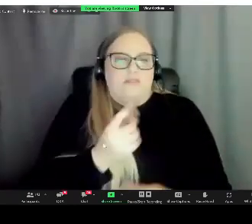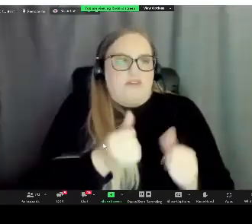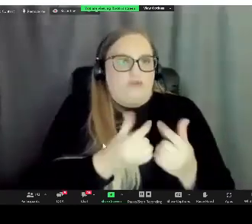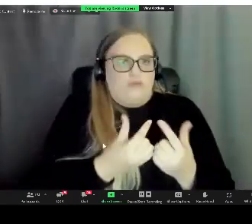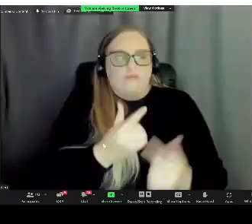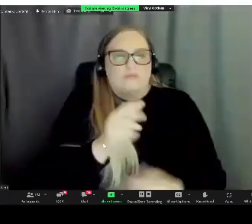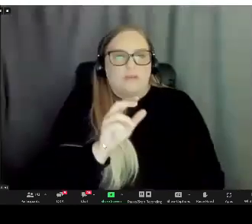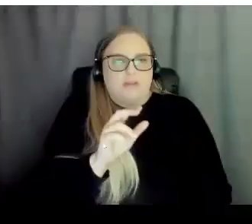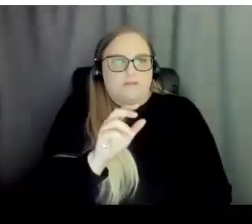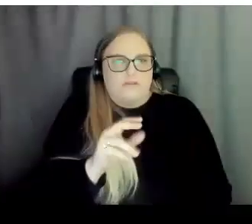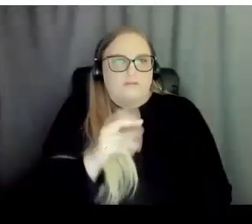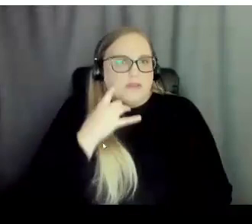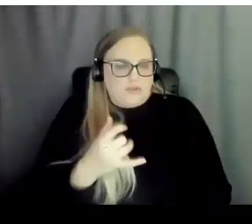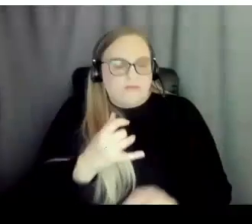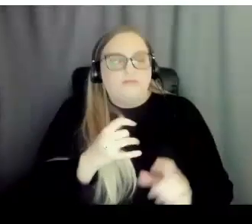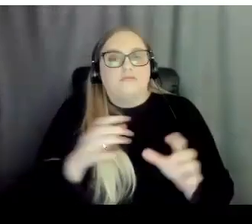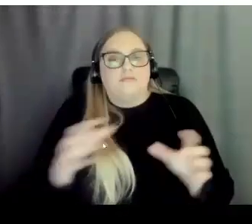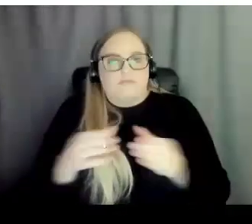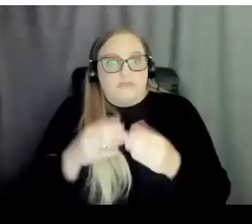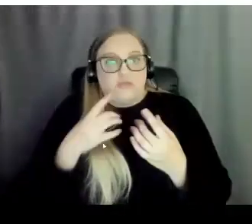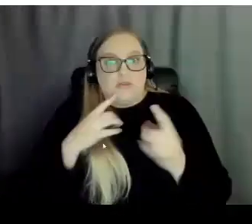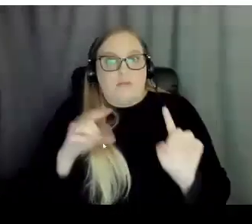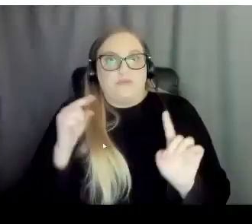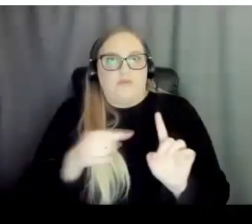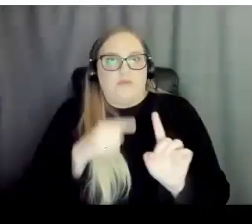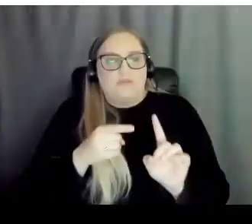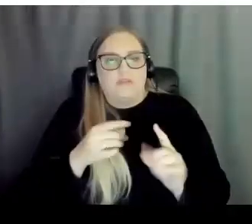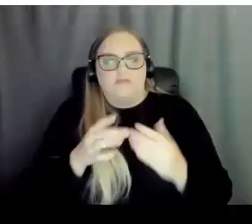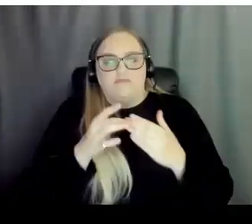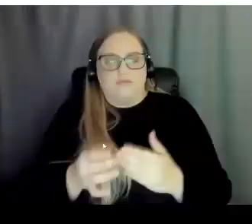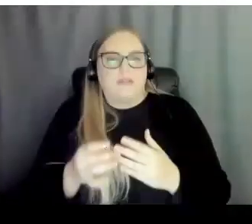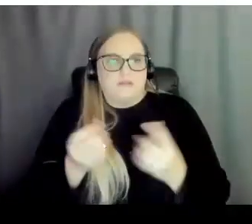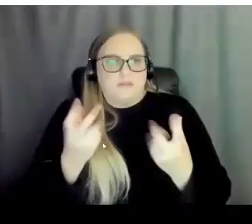communities. To accomplish this, the consortium will lead a series of public meetings in urban